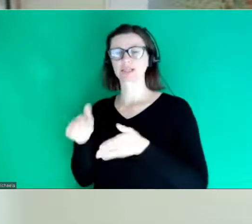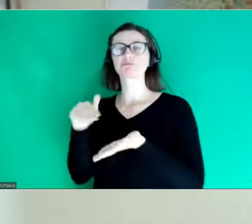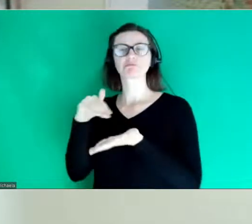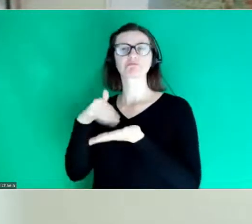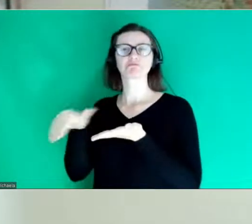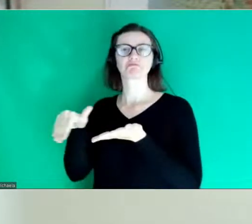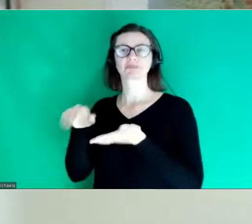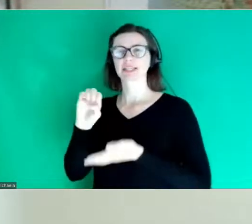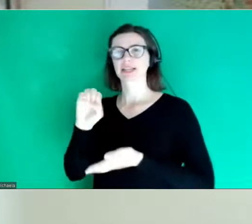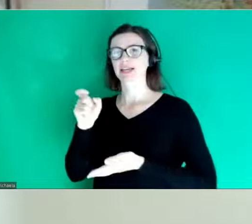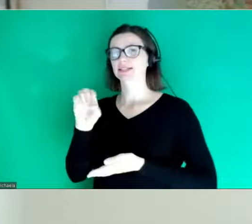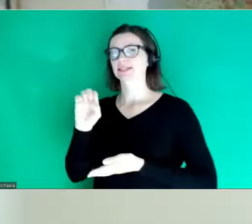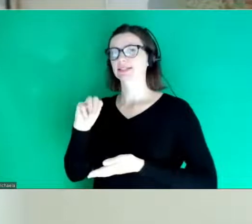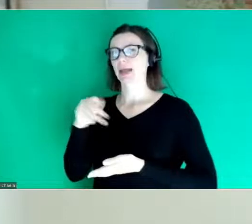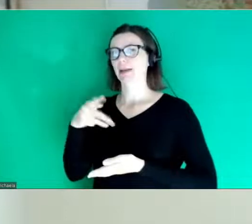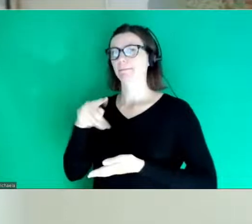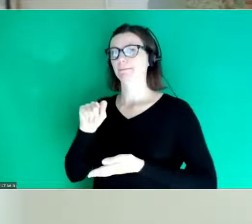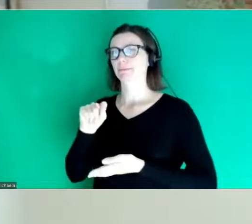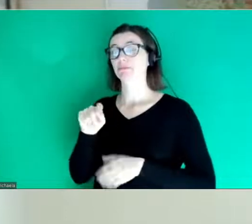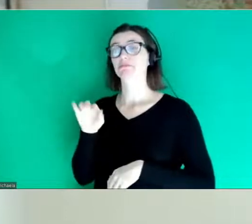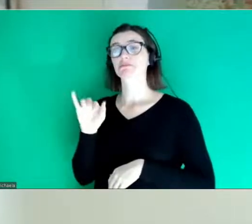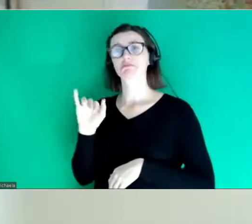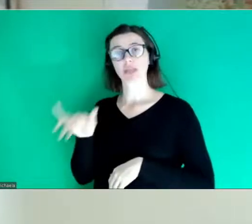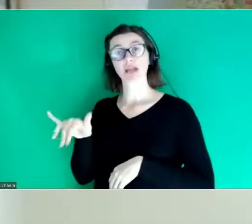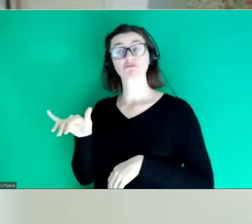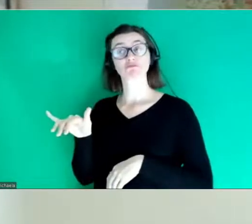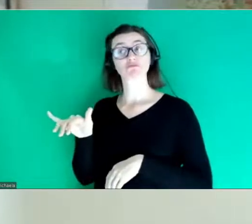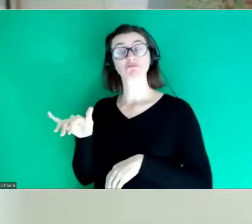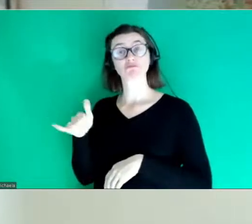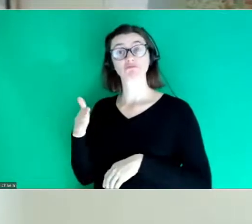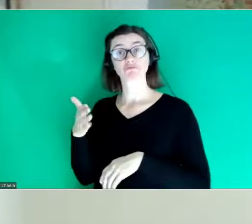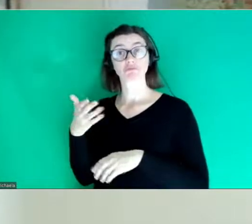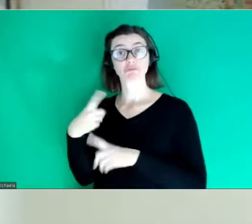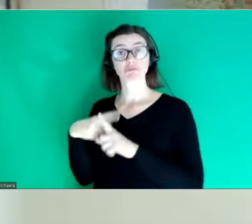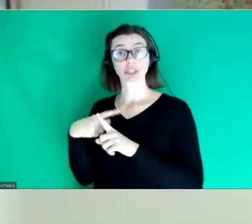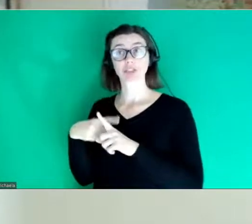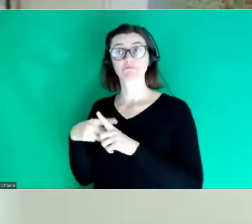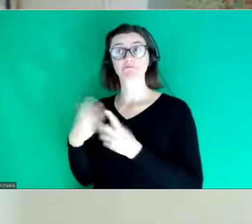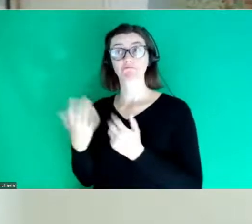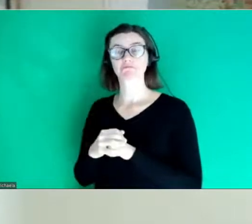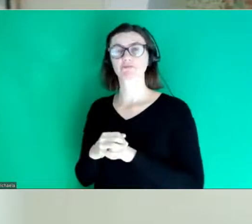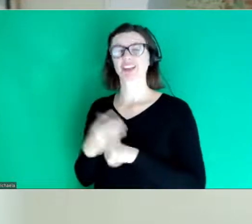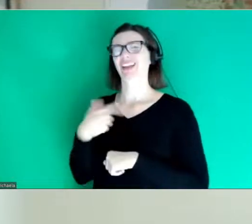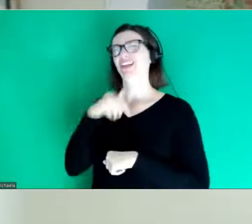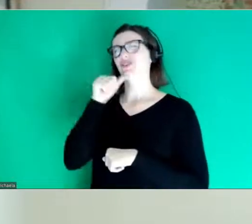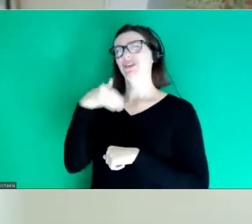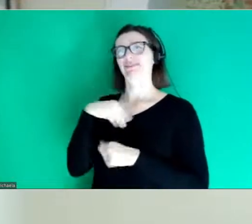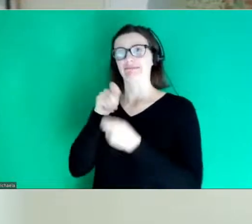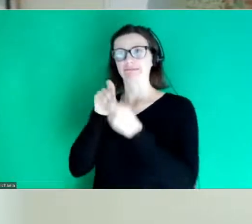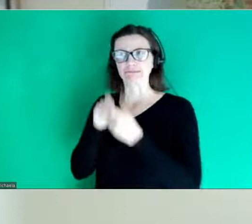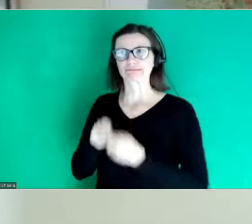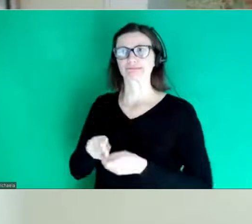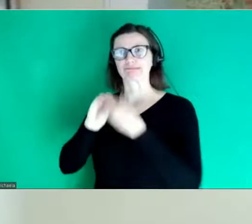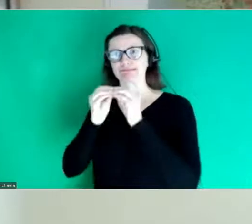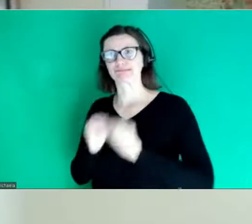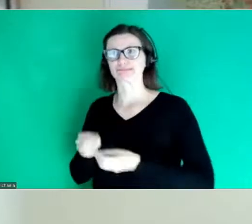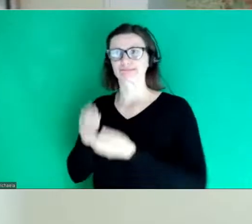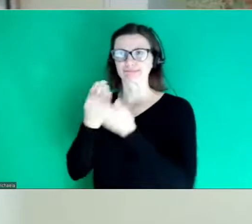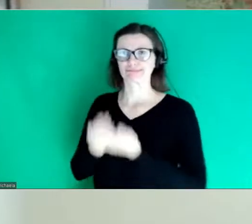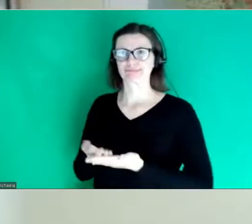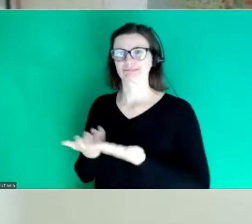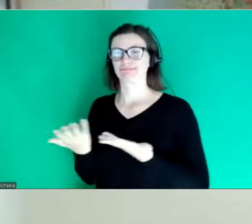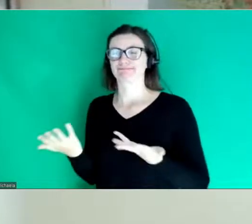that's moving in the right direction. Let's just put it that way. I don't have the exact data in front of me about how it's gone